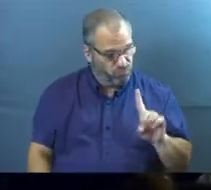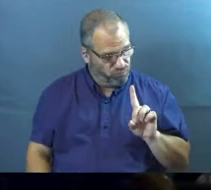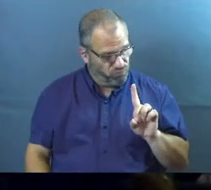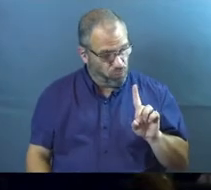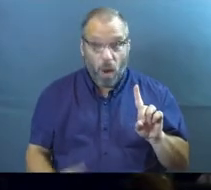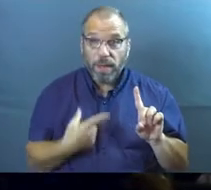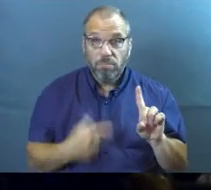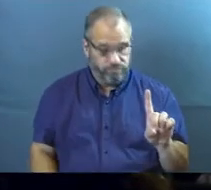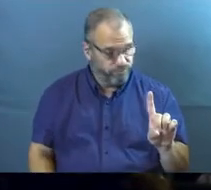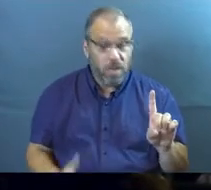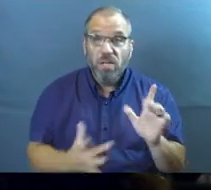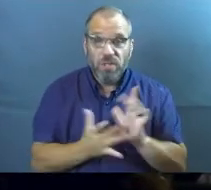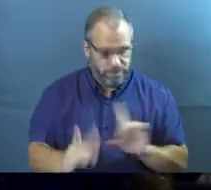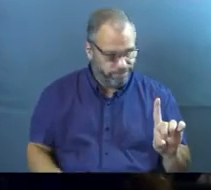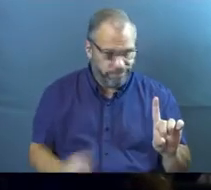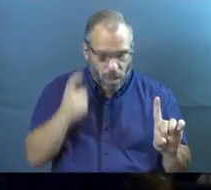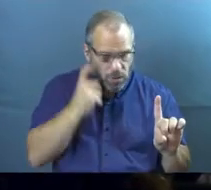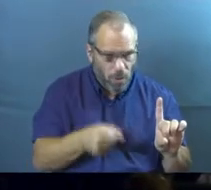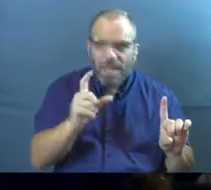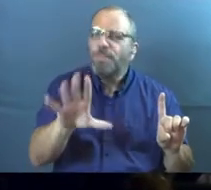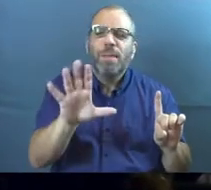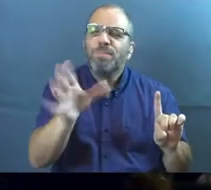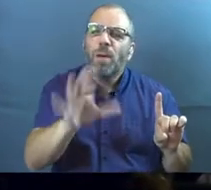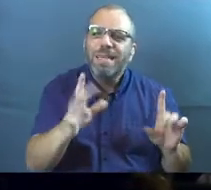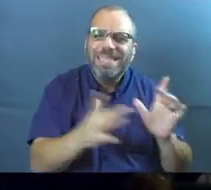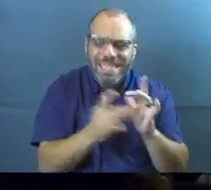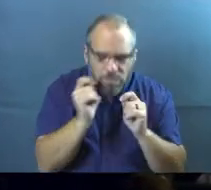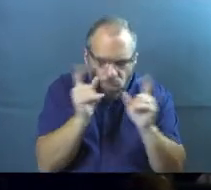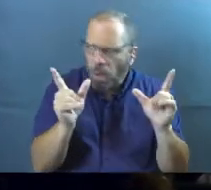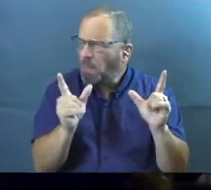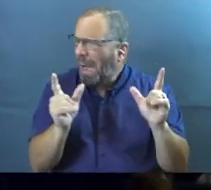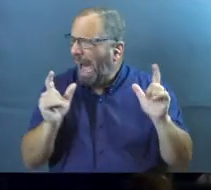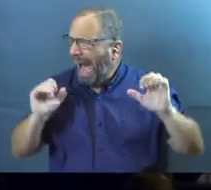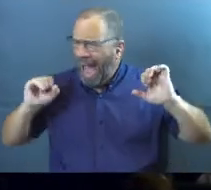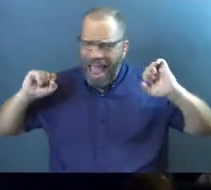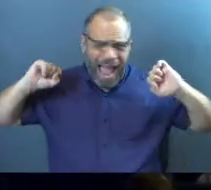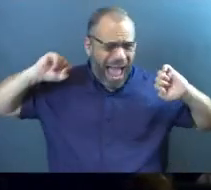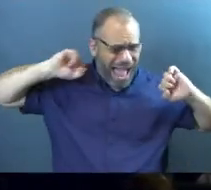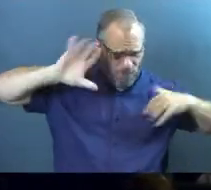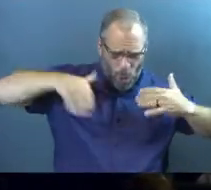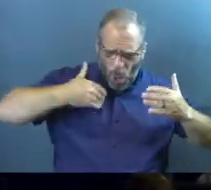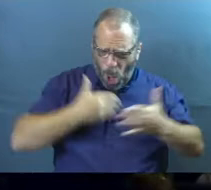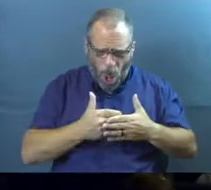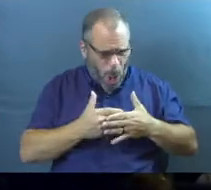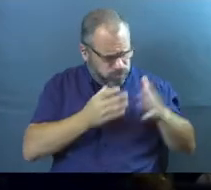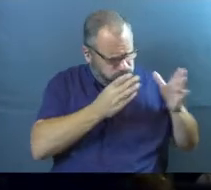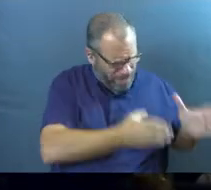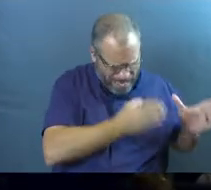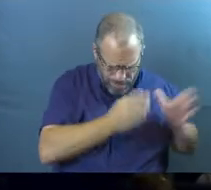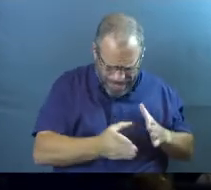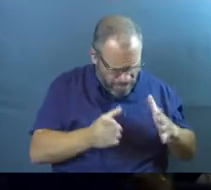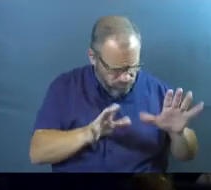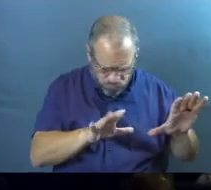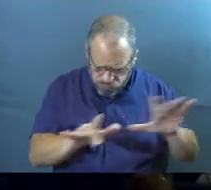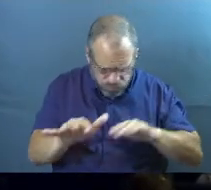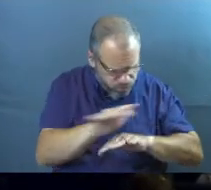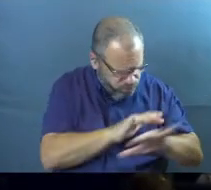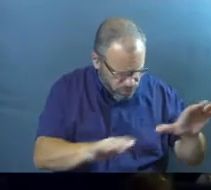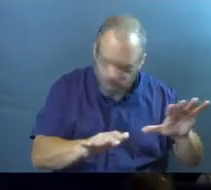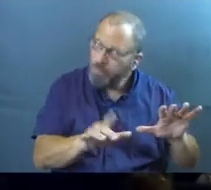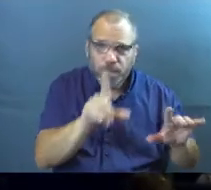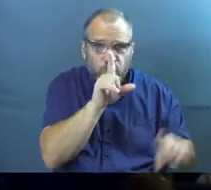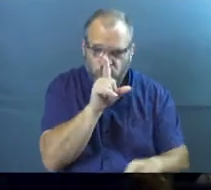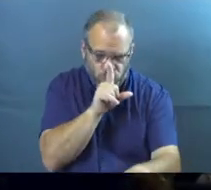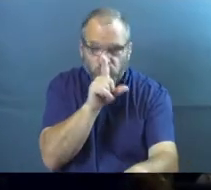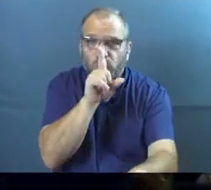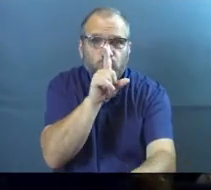along, he notices things. It's not that Jesus woke up that day and he had all of this stuff mapped out and planned out. That's not what